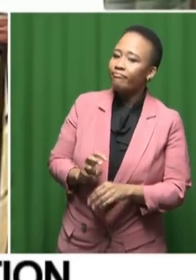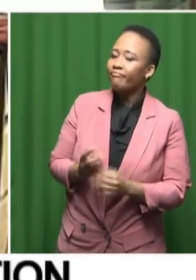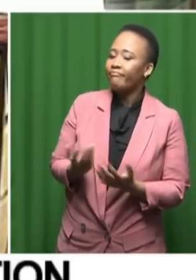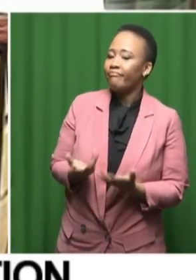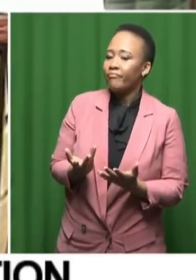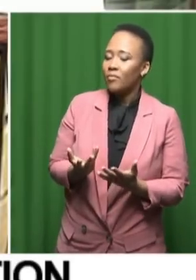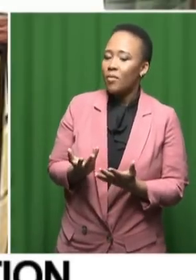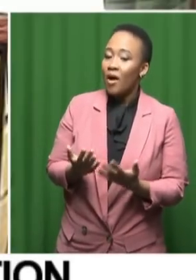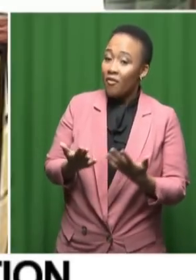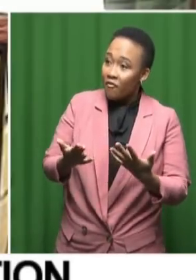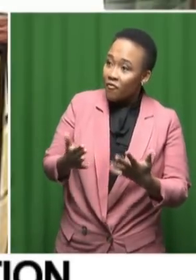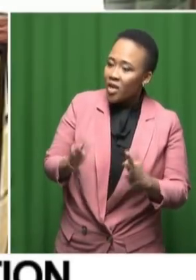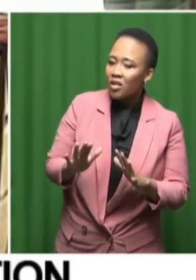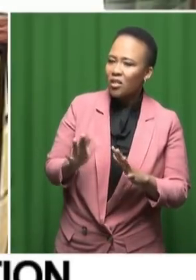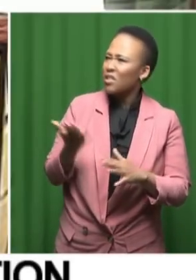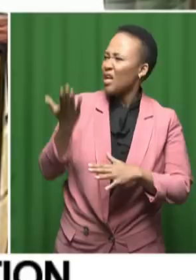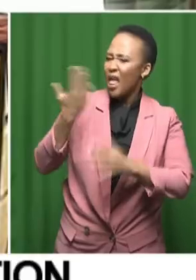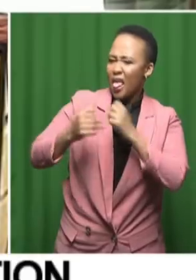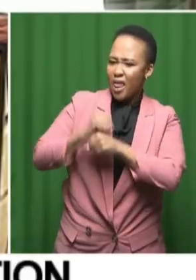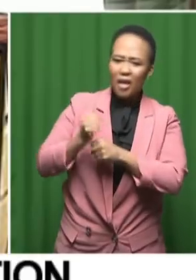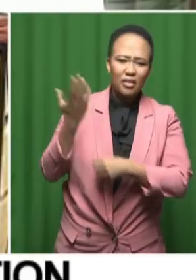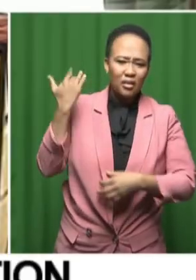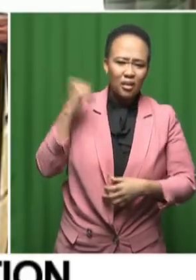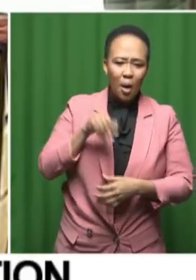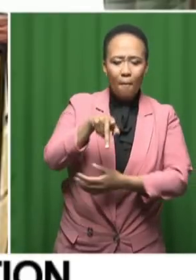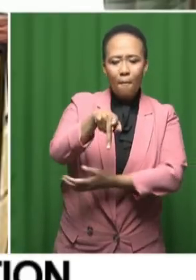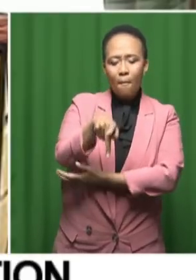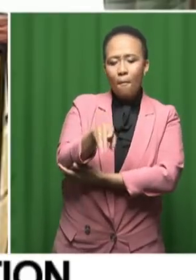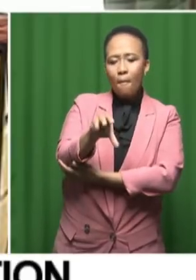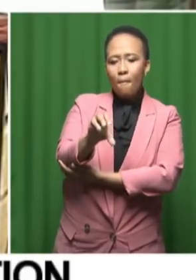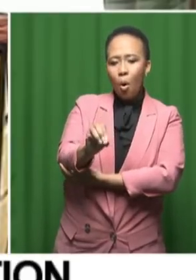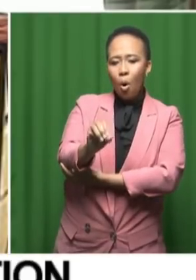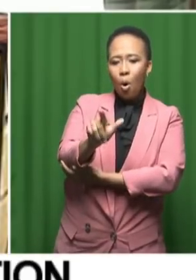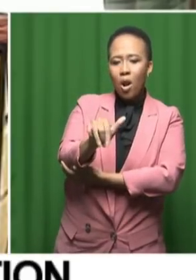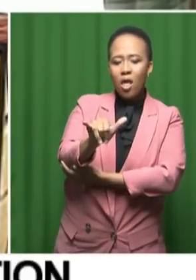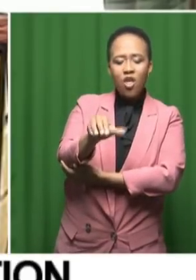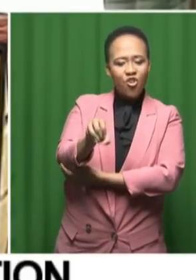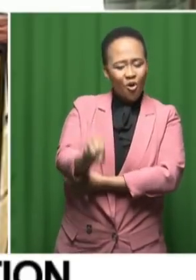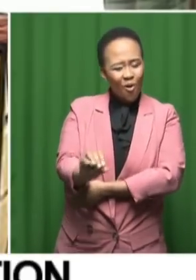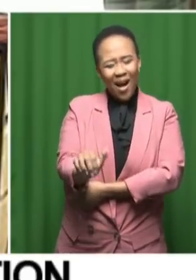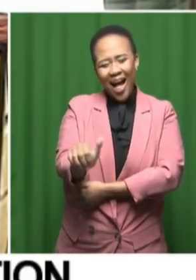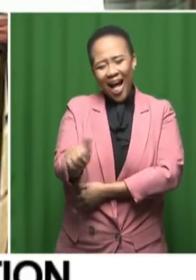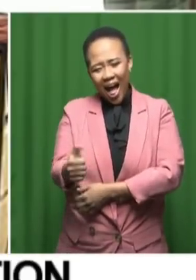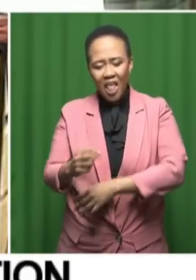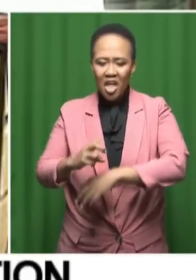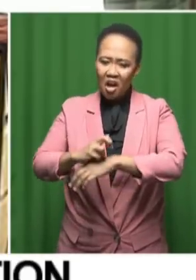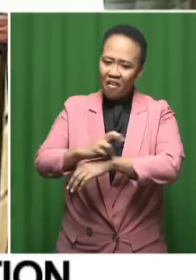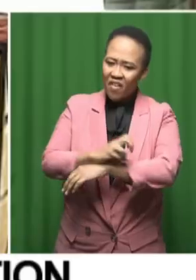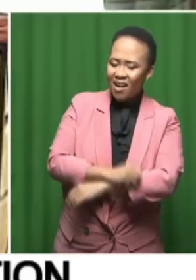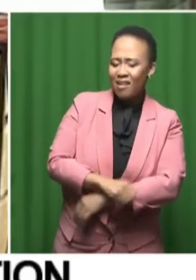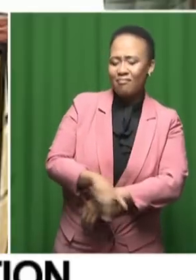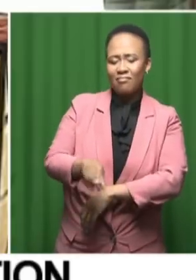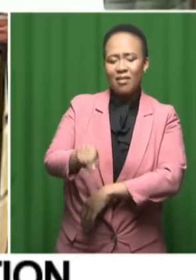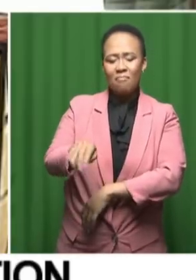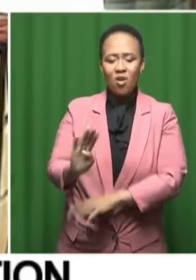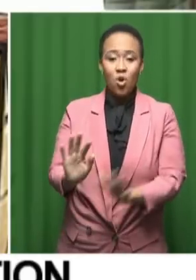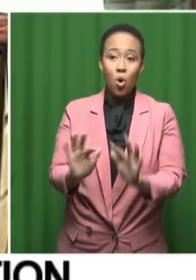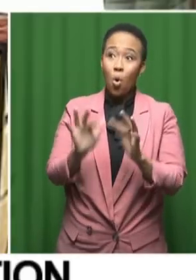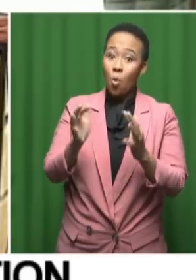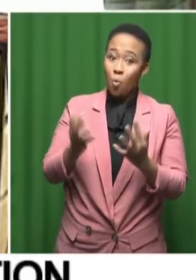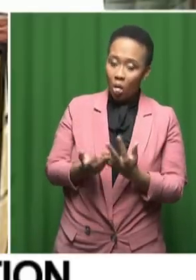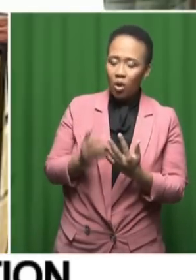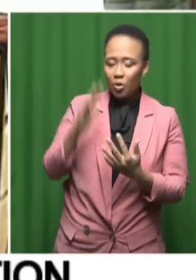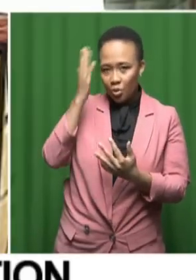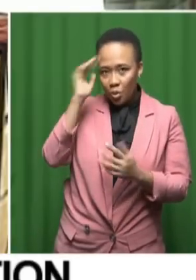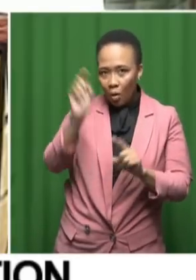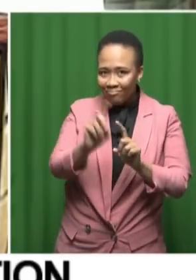it's been dealing with polio, like it's been dealing with many other viruses and bacteria around the world that kills humans and